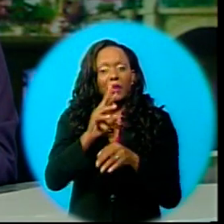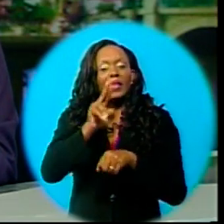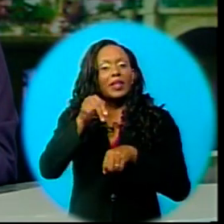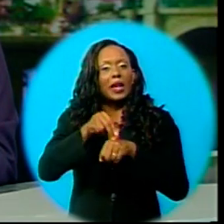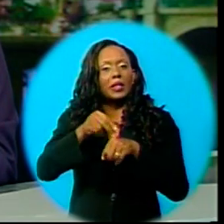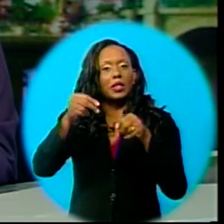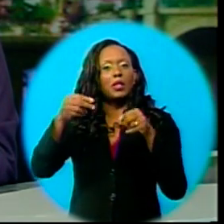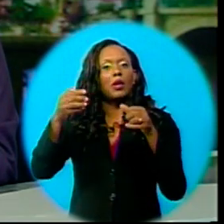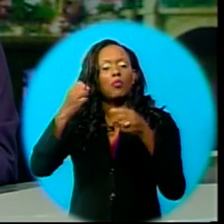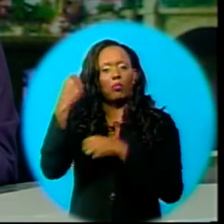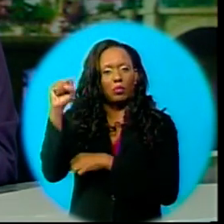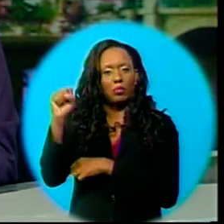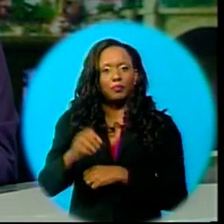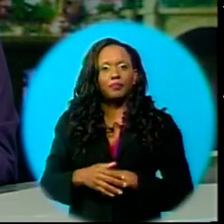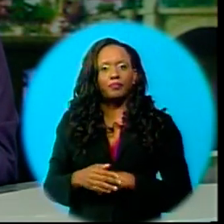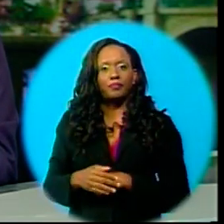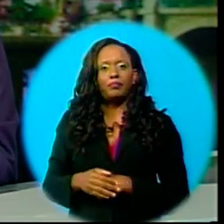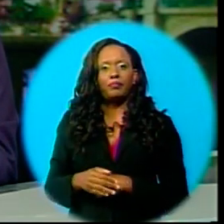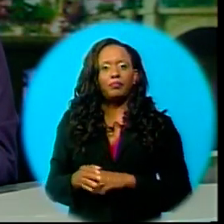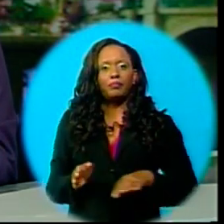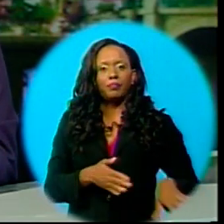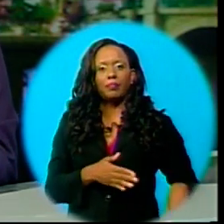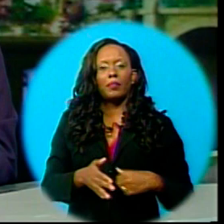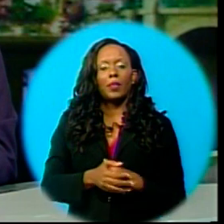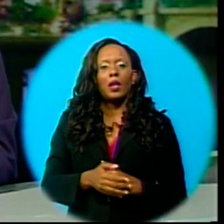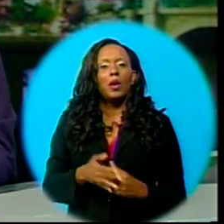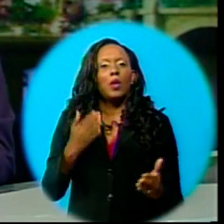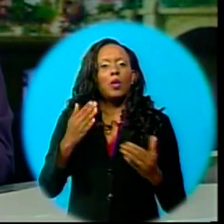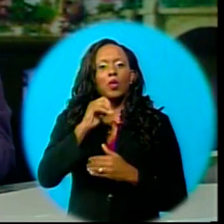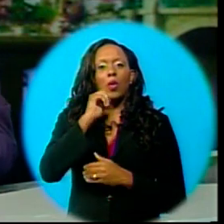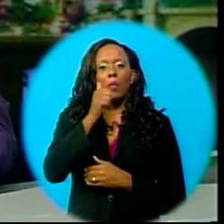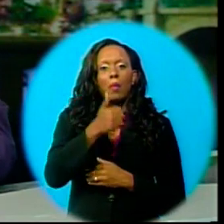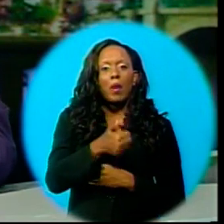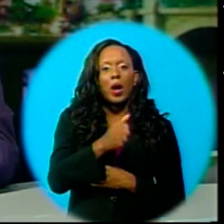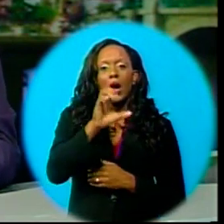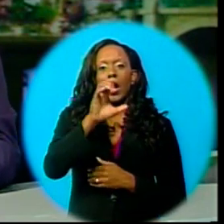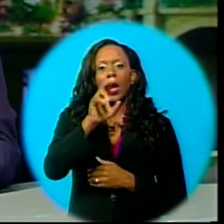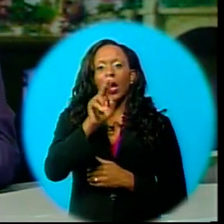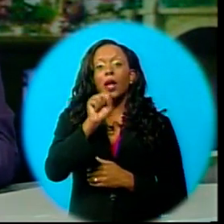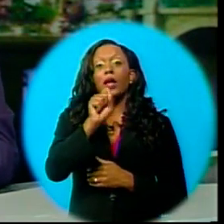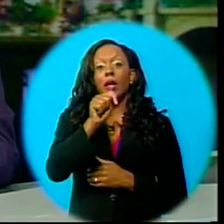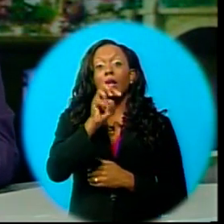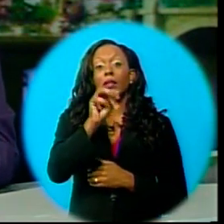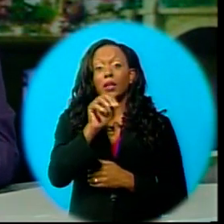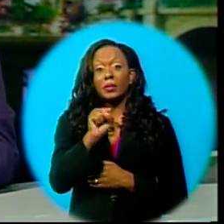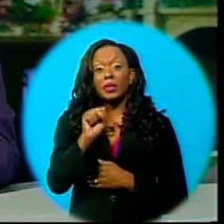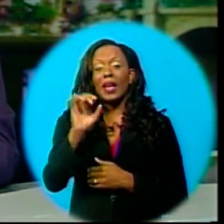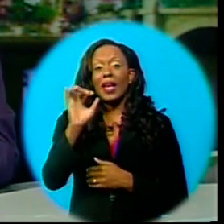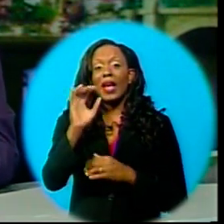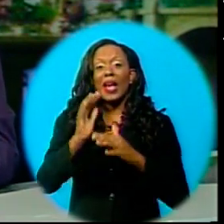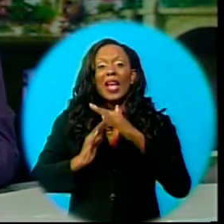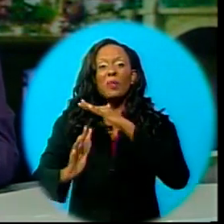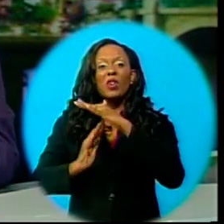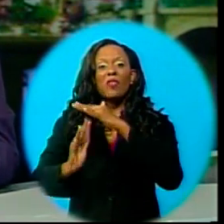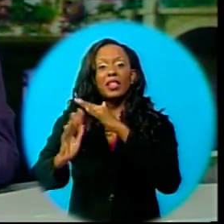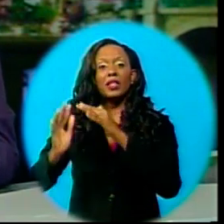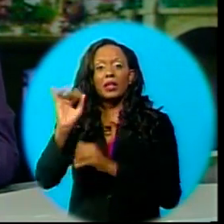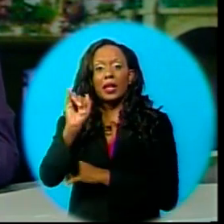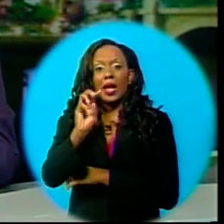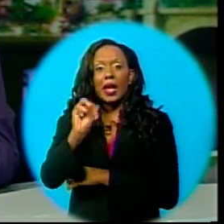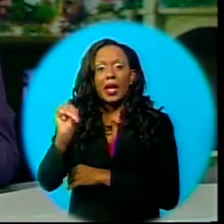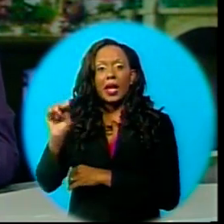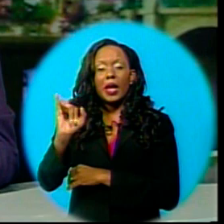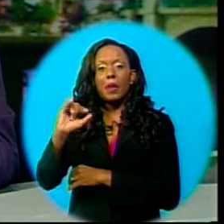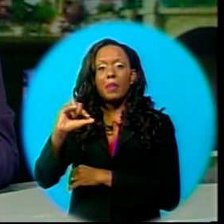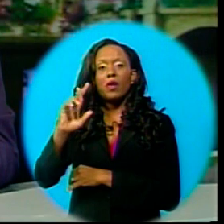news of the island's major ports of entry likely being affected tomorrow in terms of customs and immigration, officials at the airport and seaport